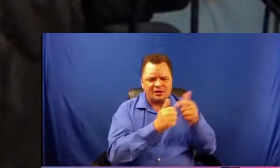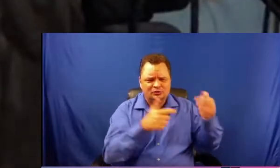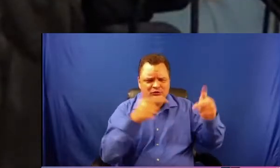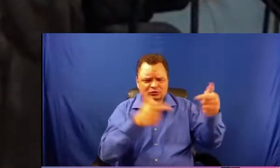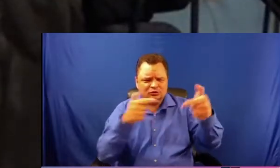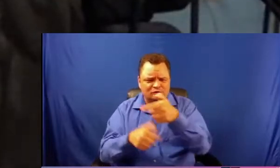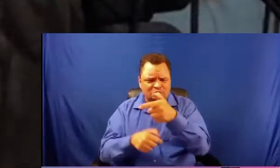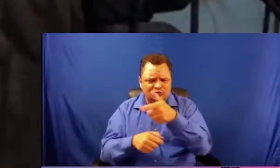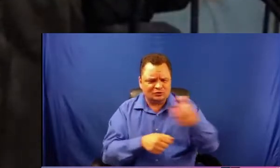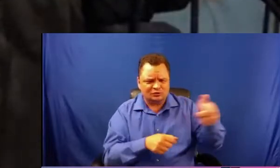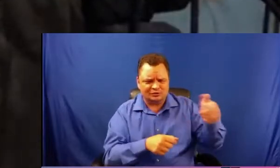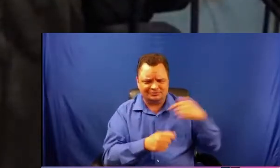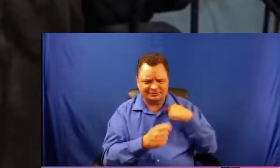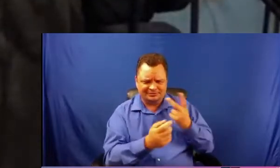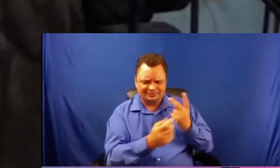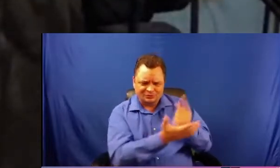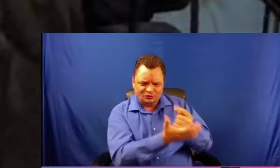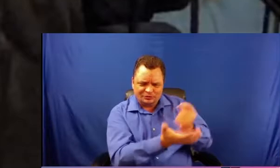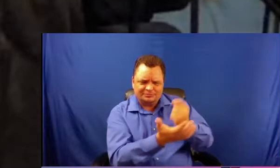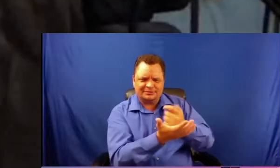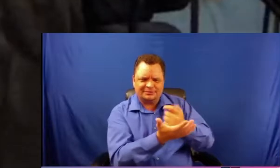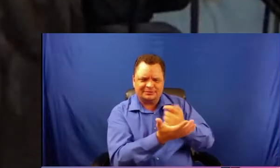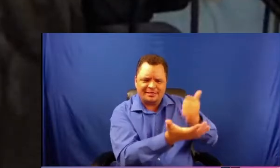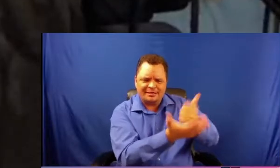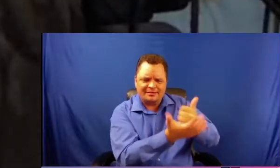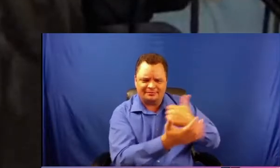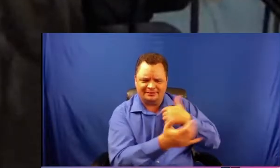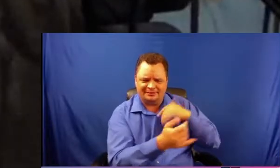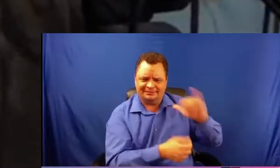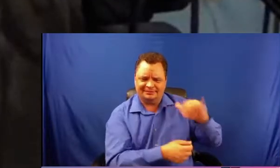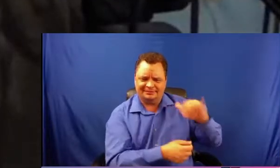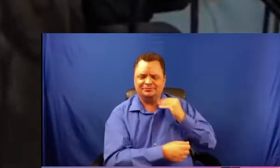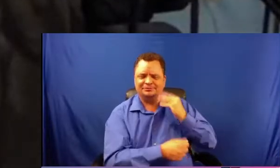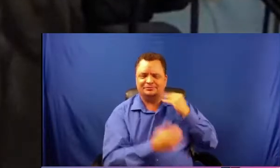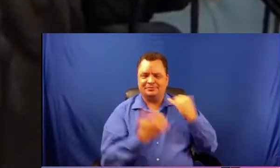Look forward to working on the board here and helping out with